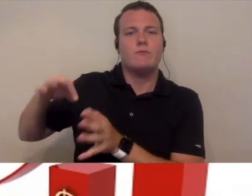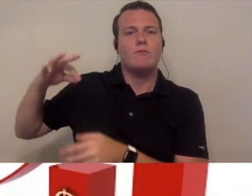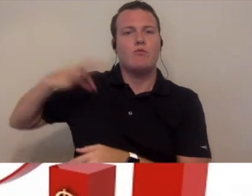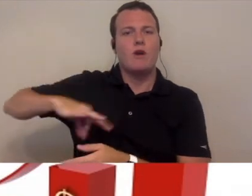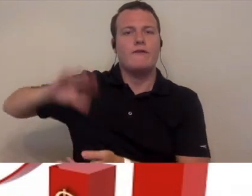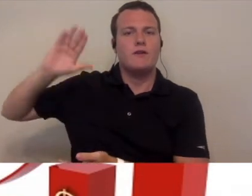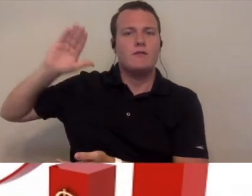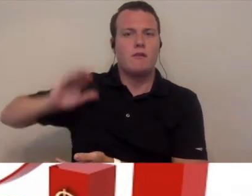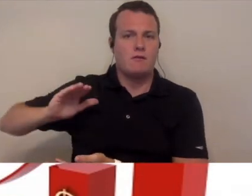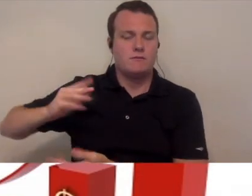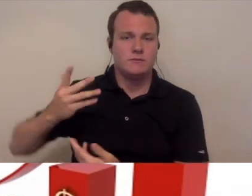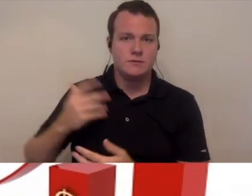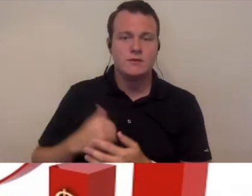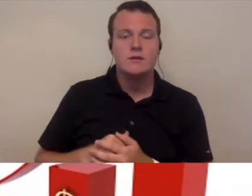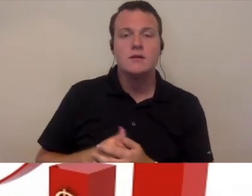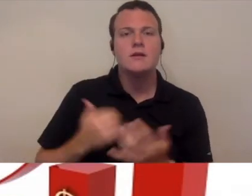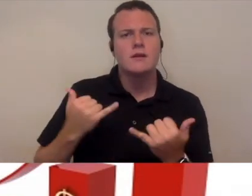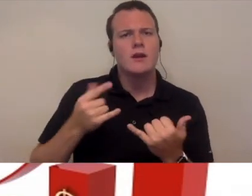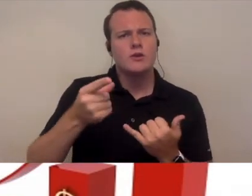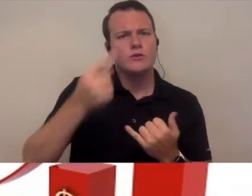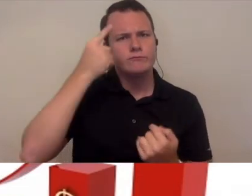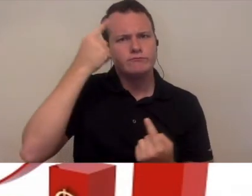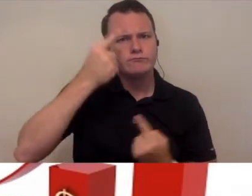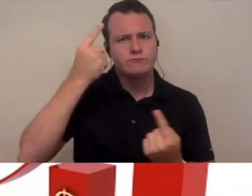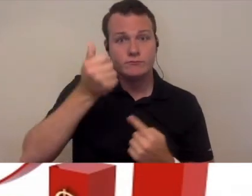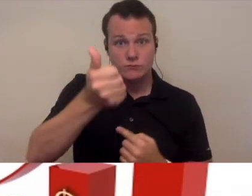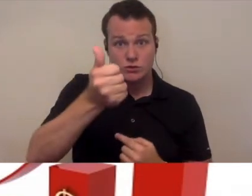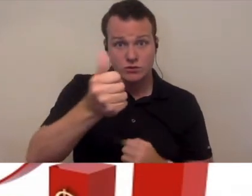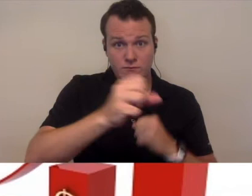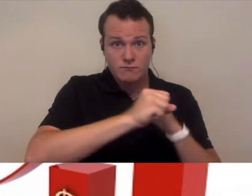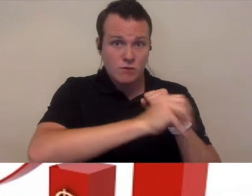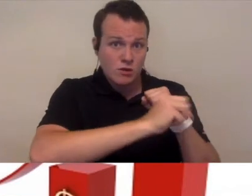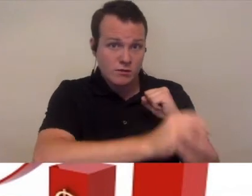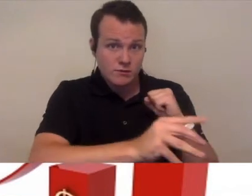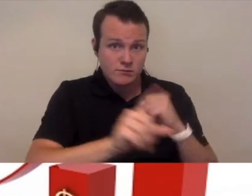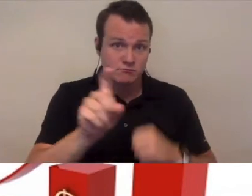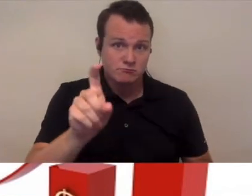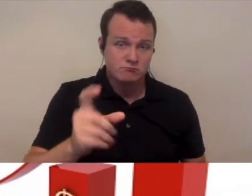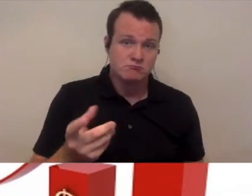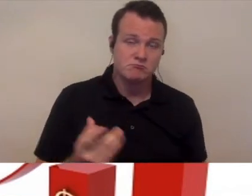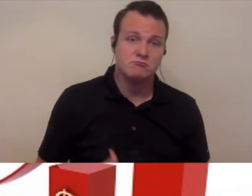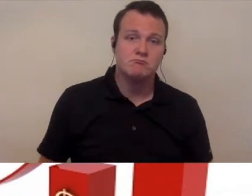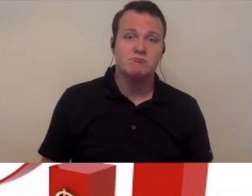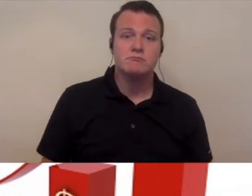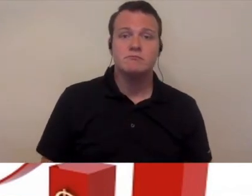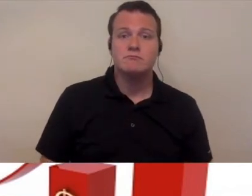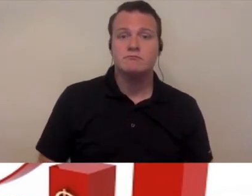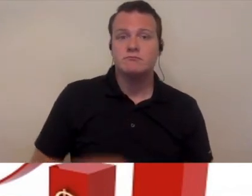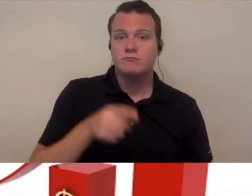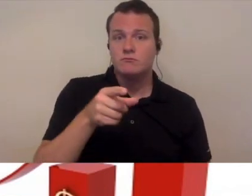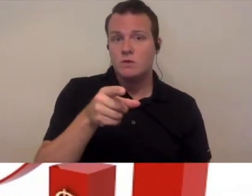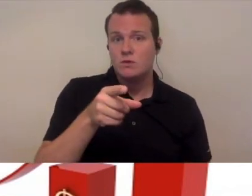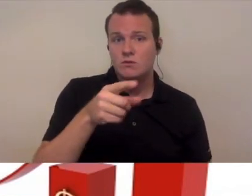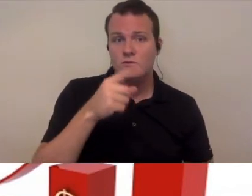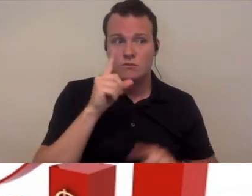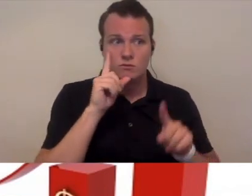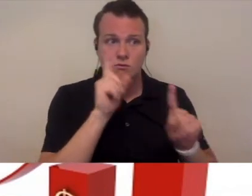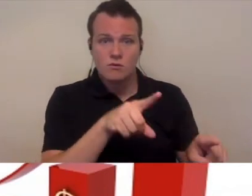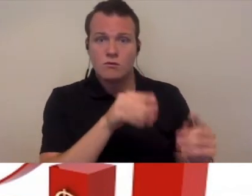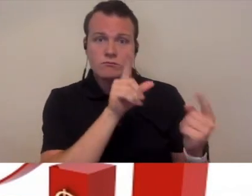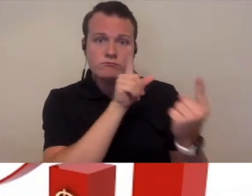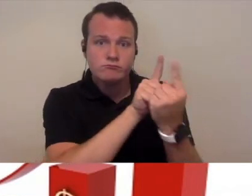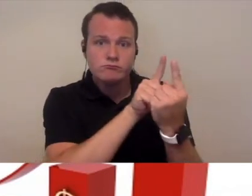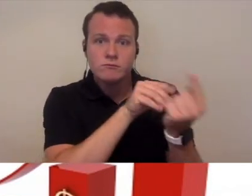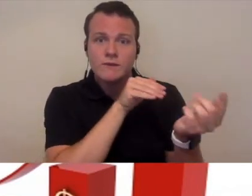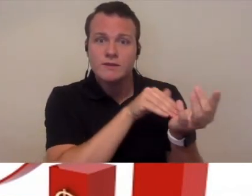are you going to do, the question you have to ask, are you going to do the marketing? And are you going to go visit the